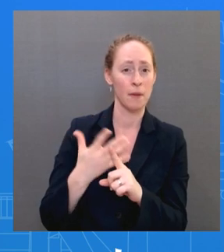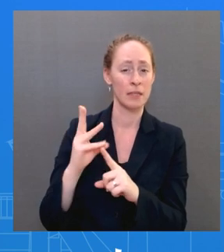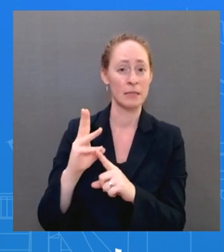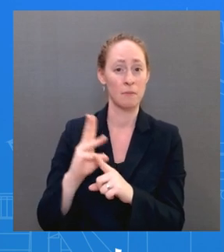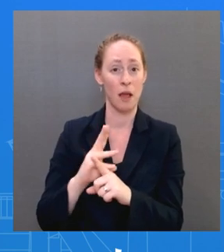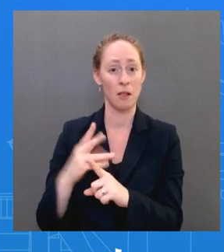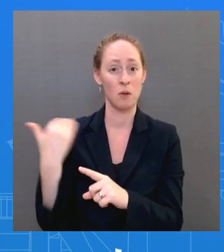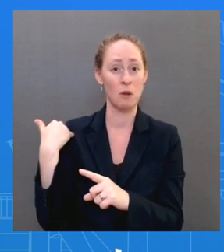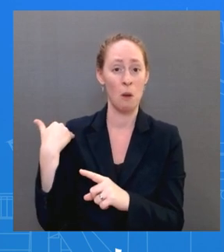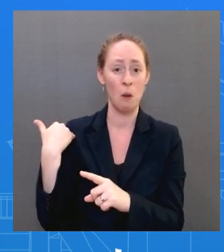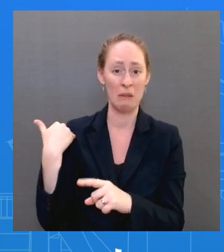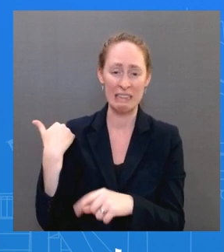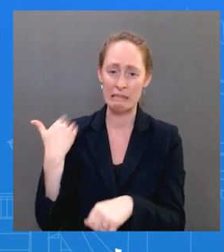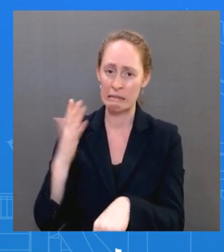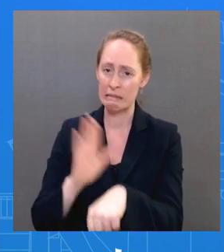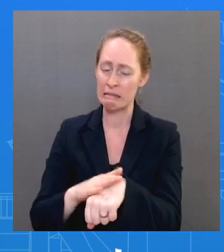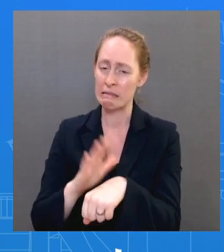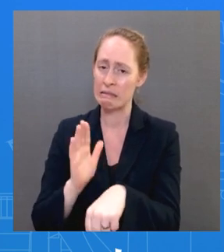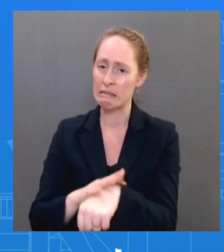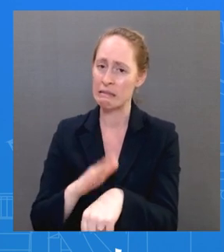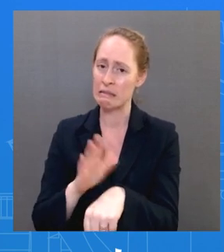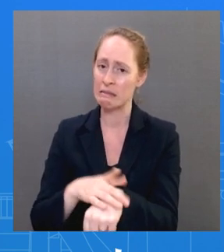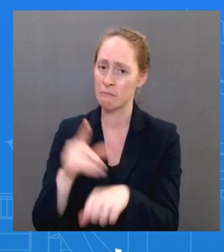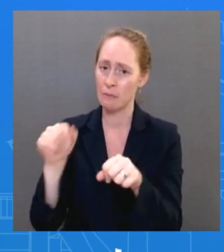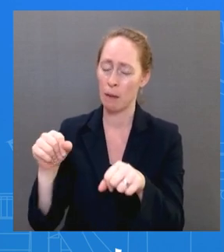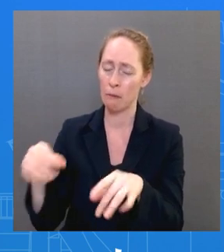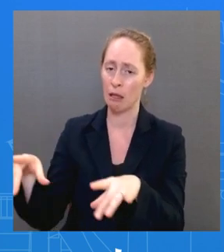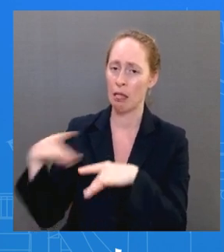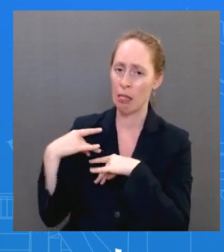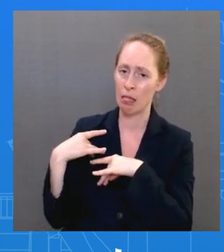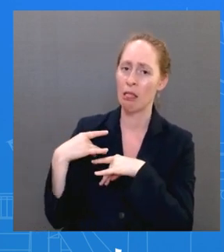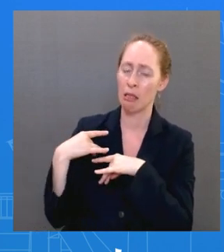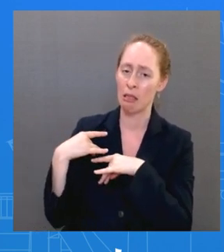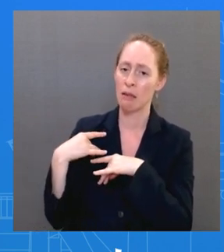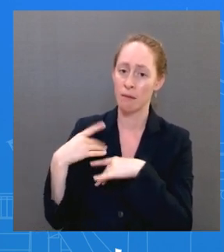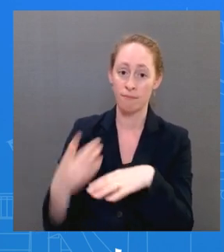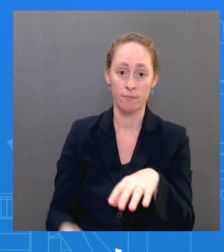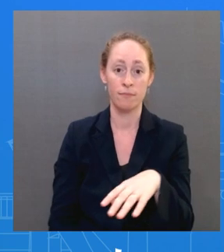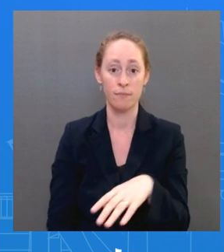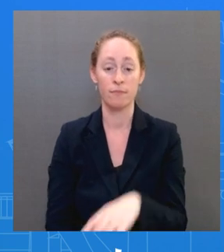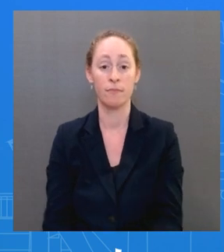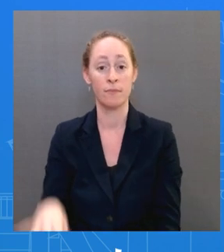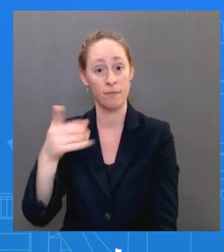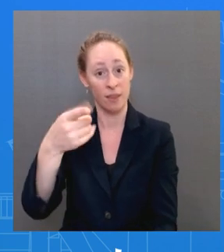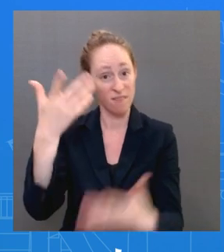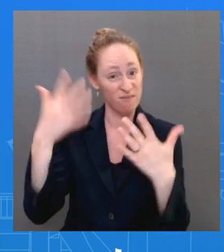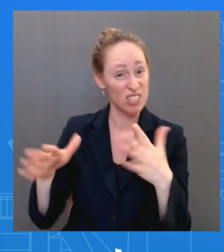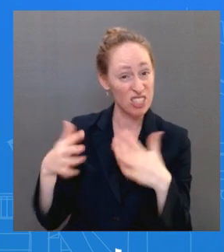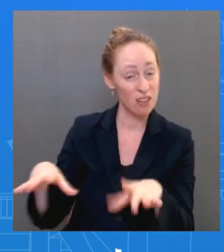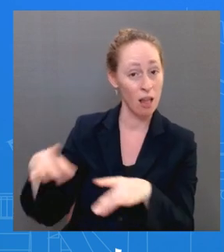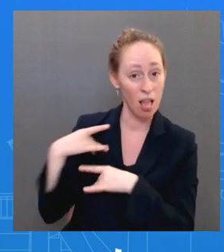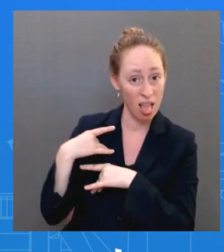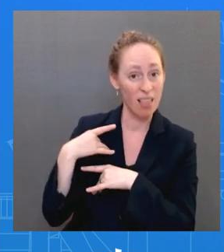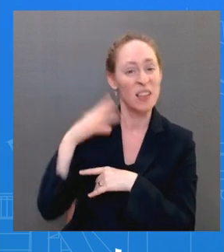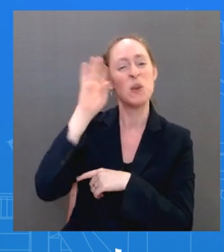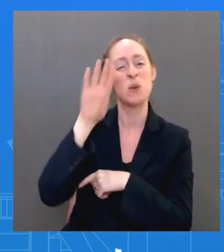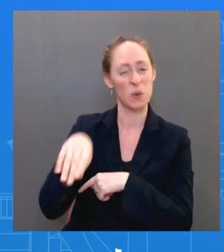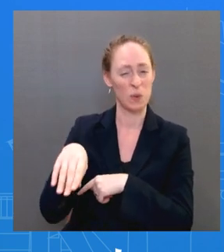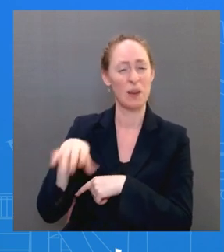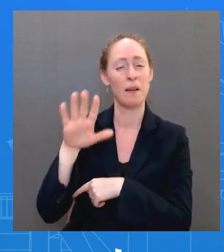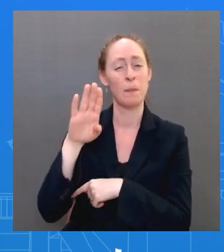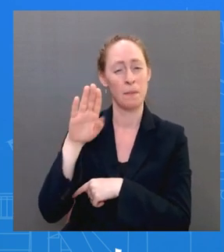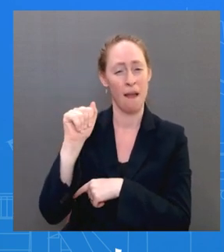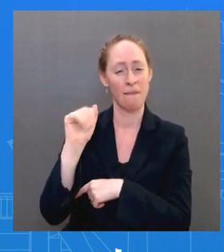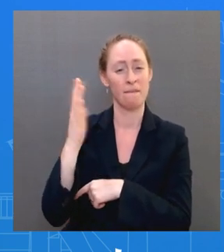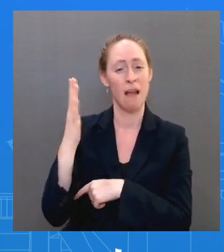BA5, what that means for future immunity, none of us know right now, because it's BA5. It's just become dominant. It's the primary. So we don't know